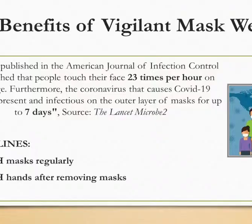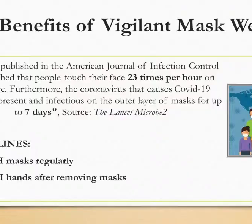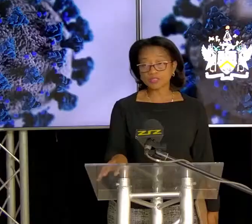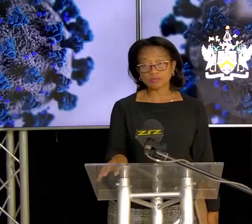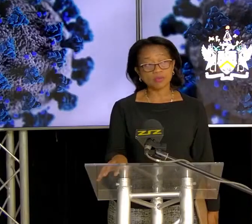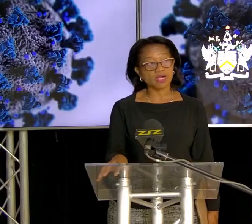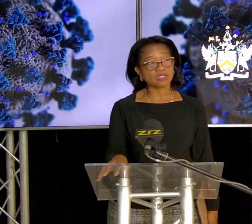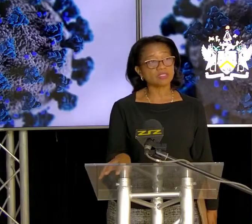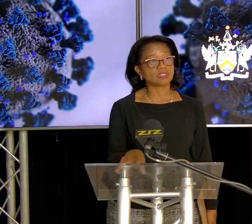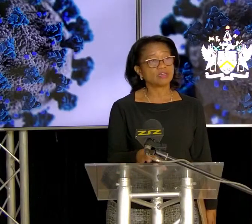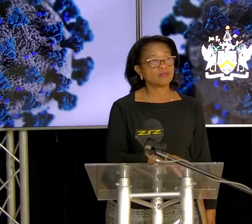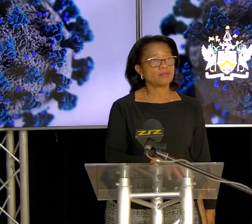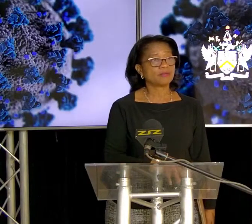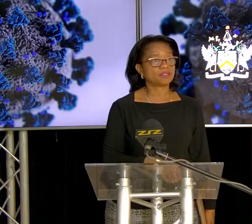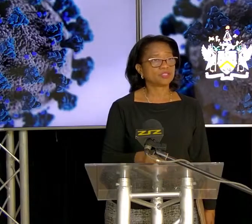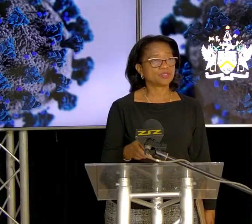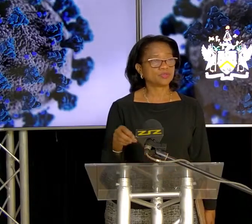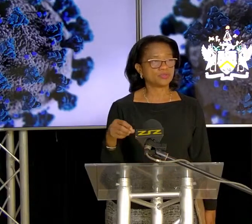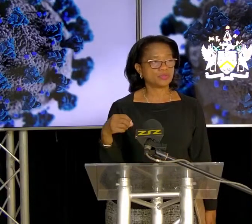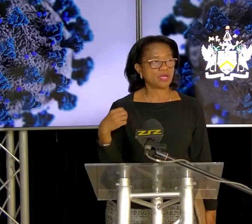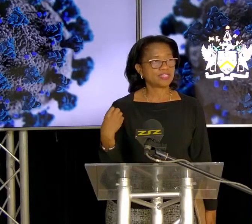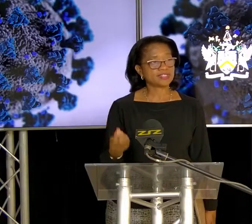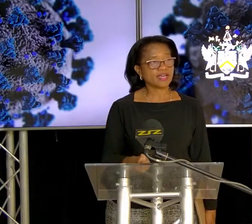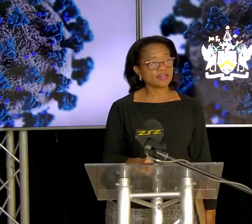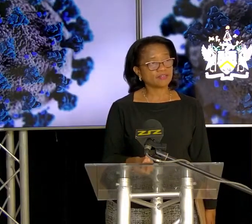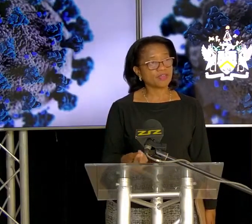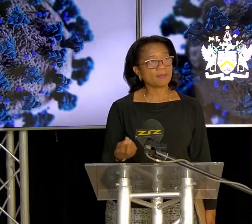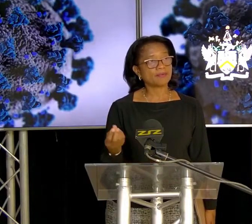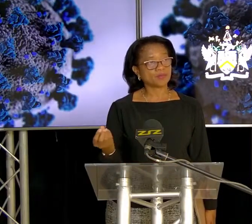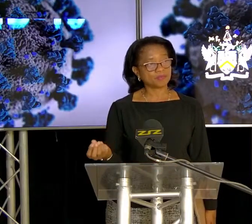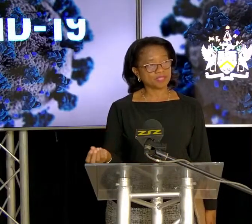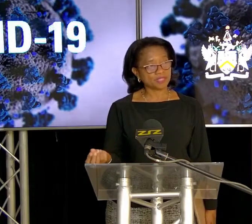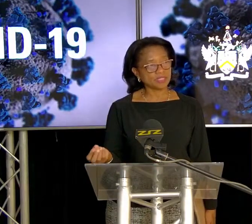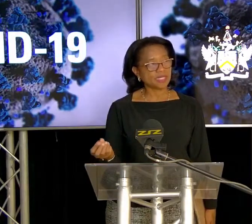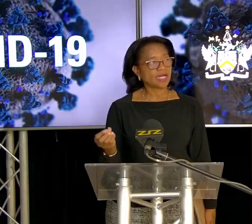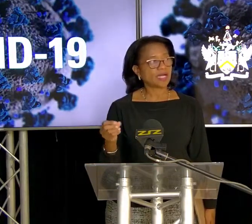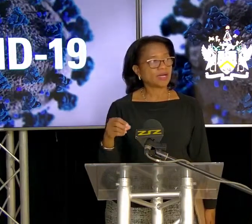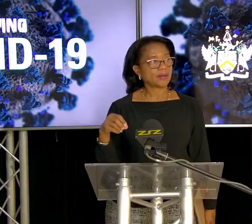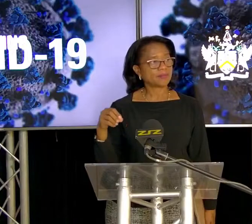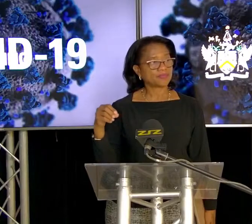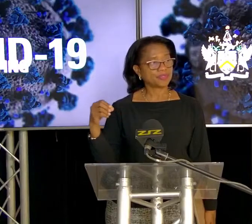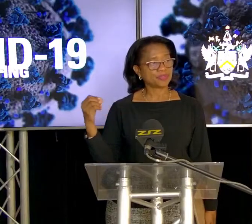the disposable ones, remember to discard of them properly,